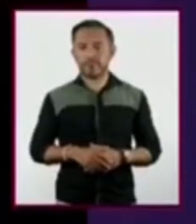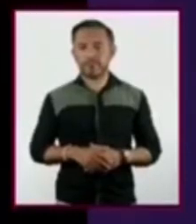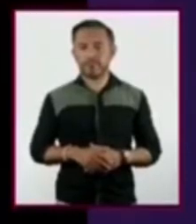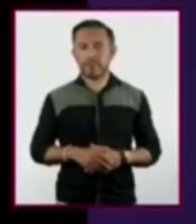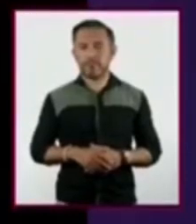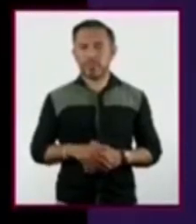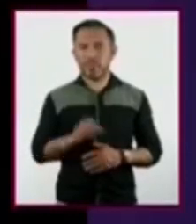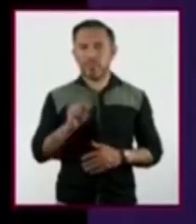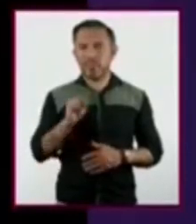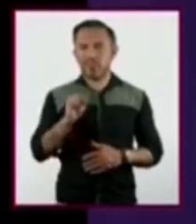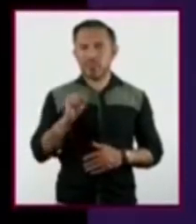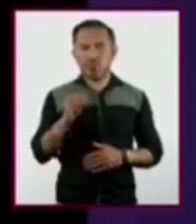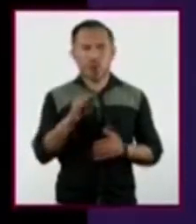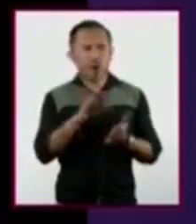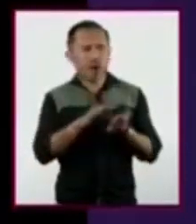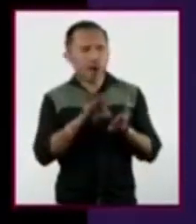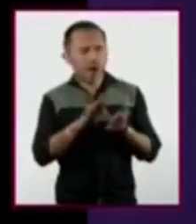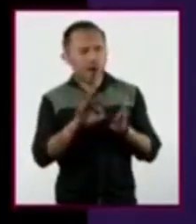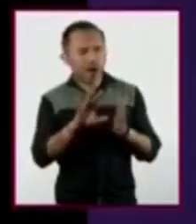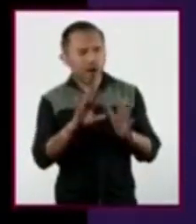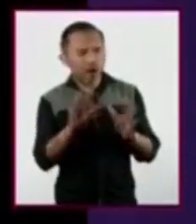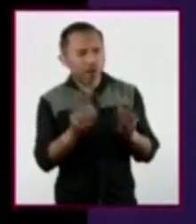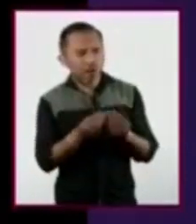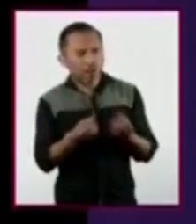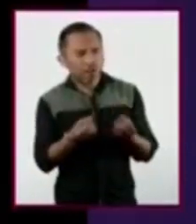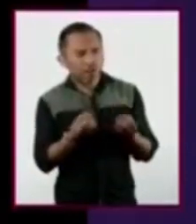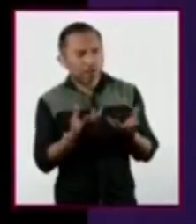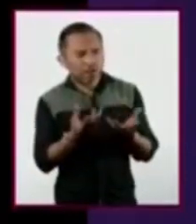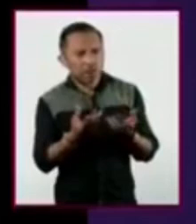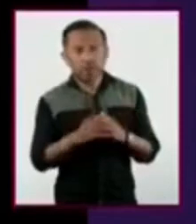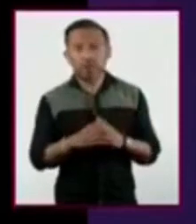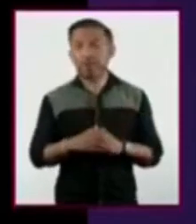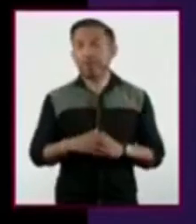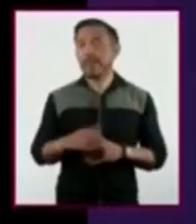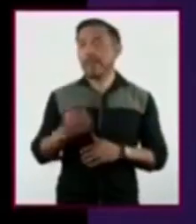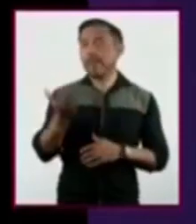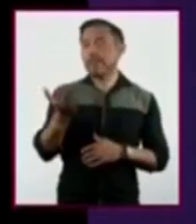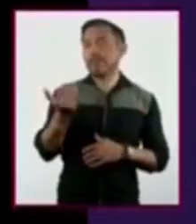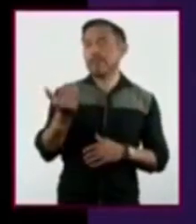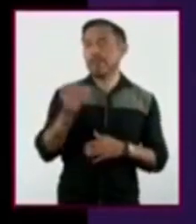So how much is it? That will be $15, please.